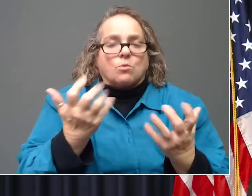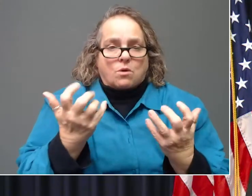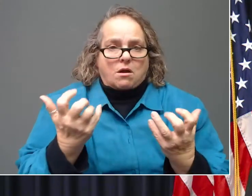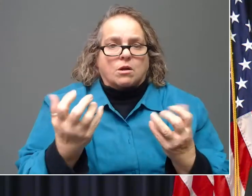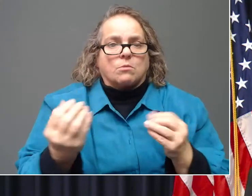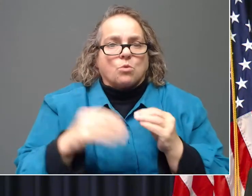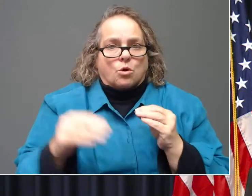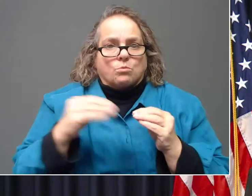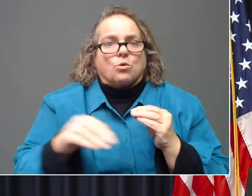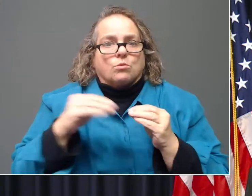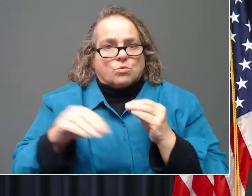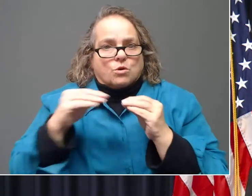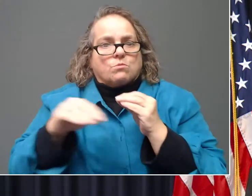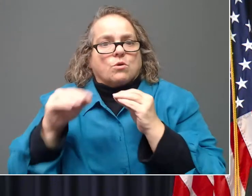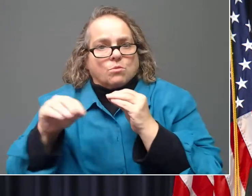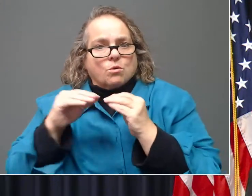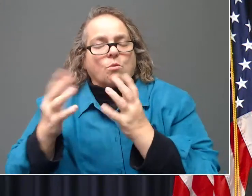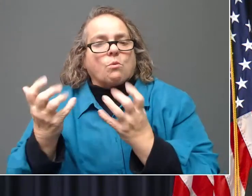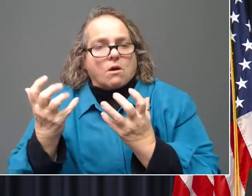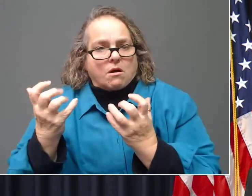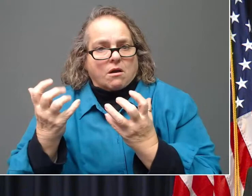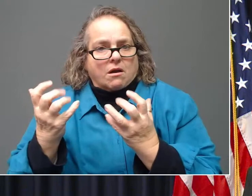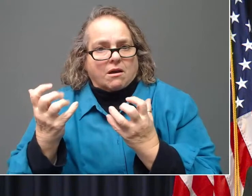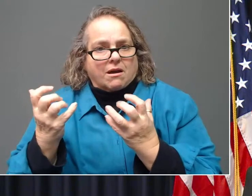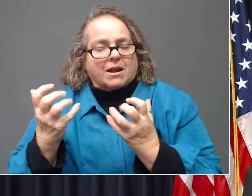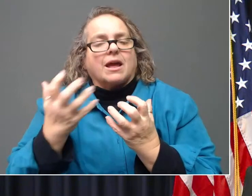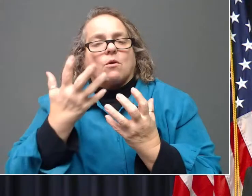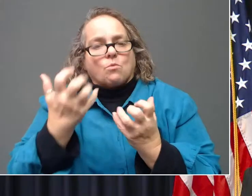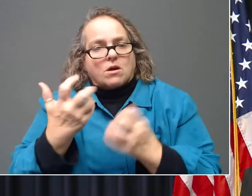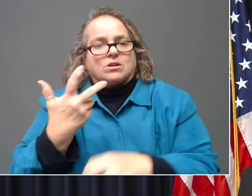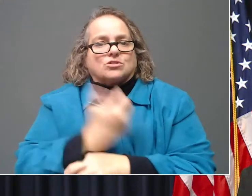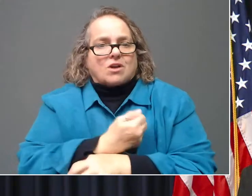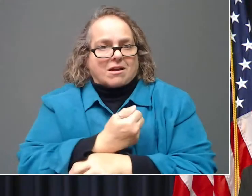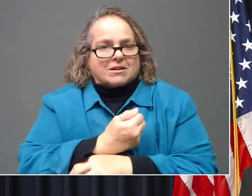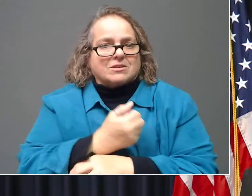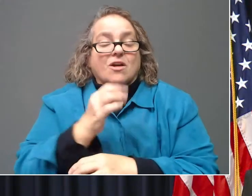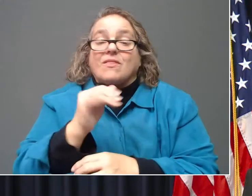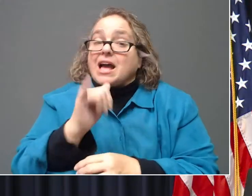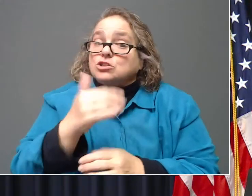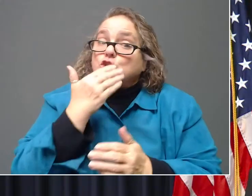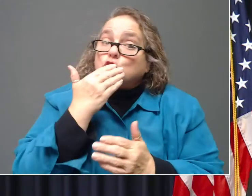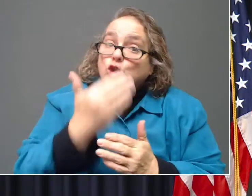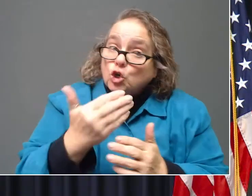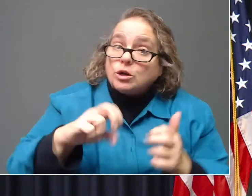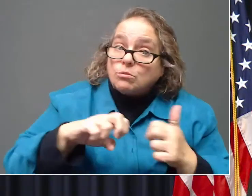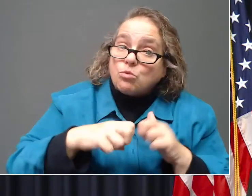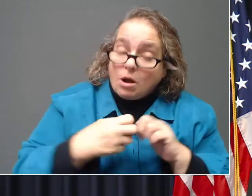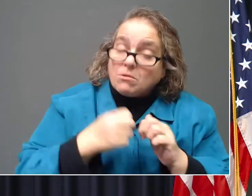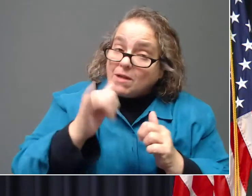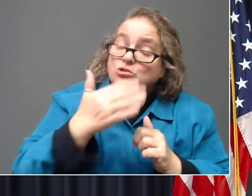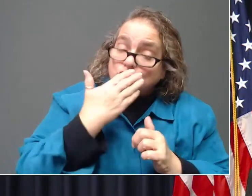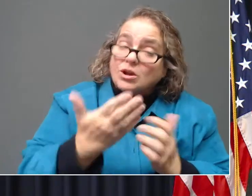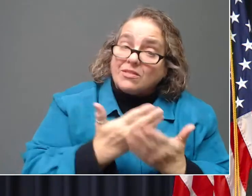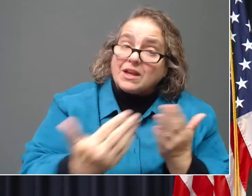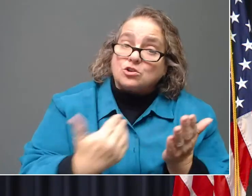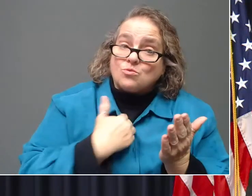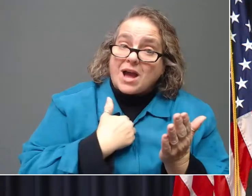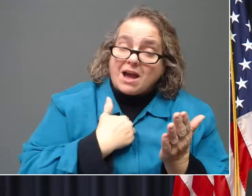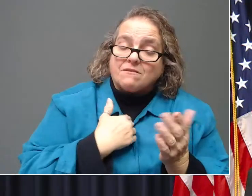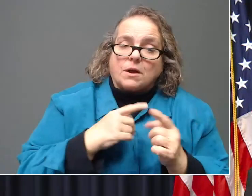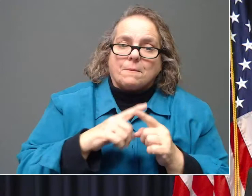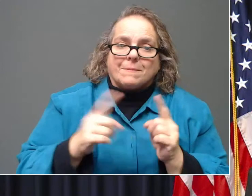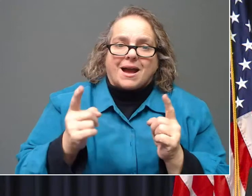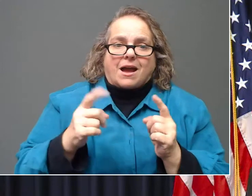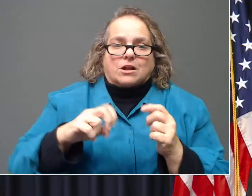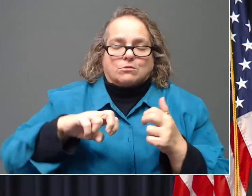wants it, and wants it as quickly as possible. That is a good thing overall to getting to immunity, but it's a